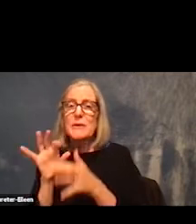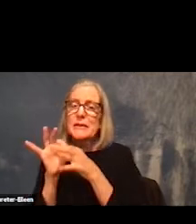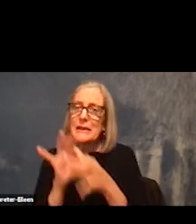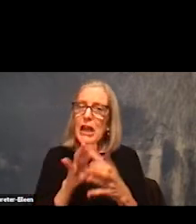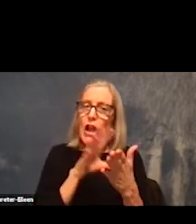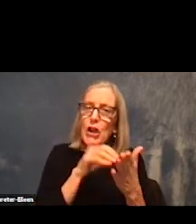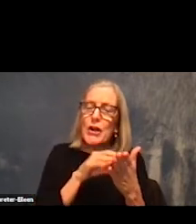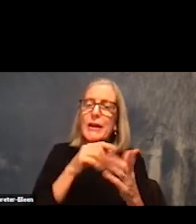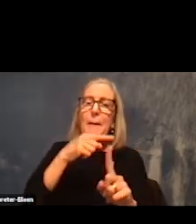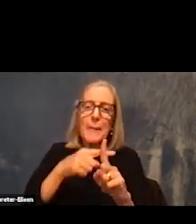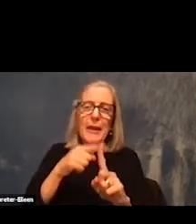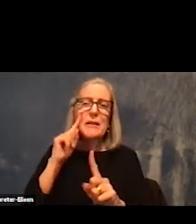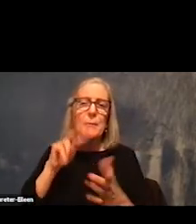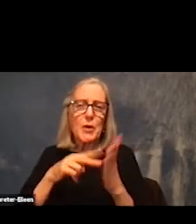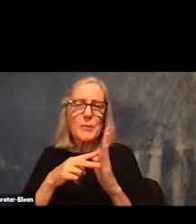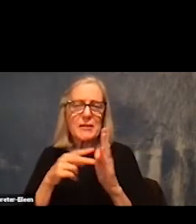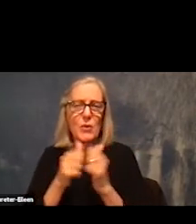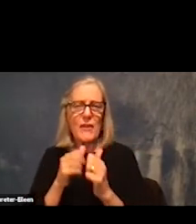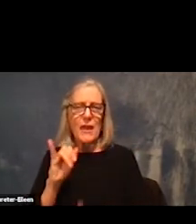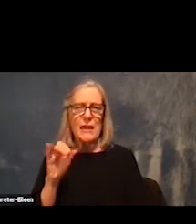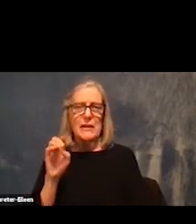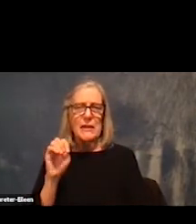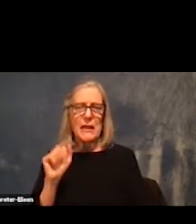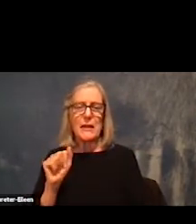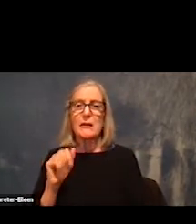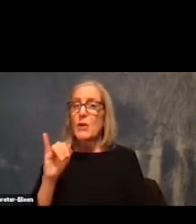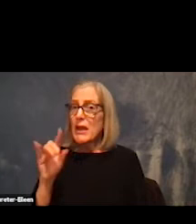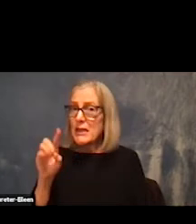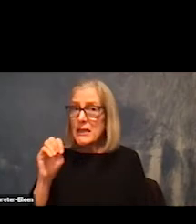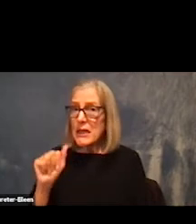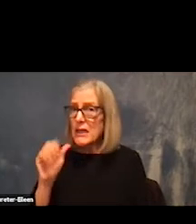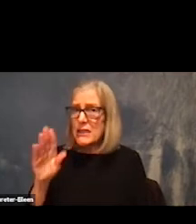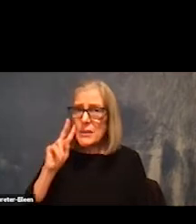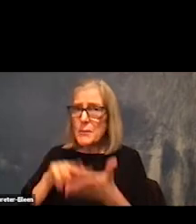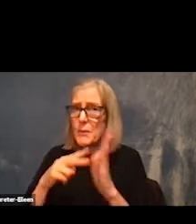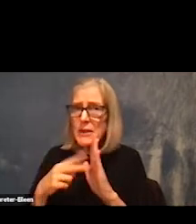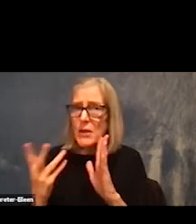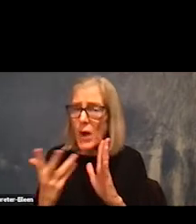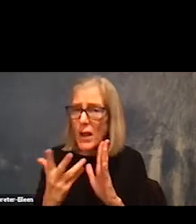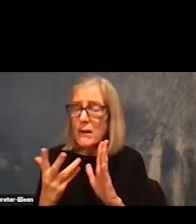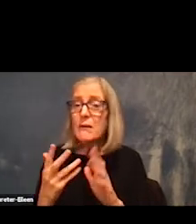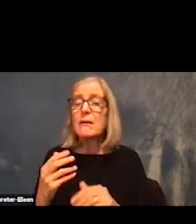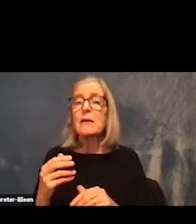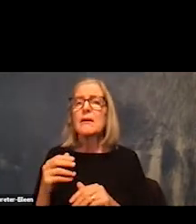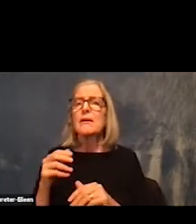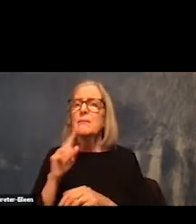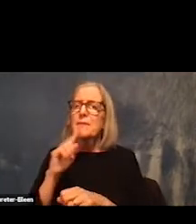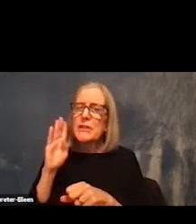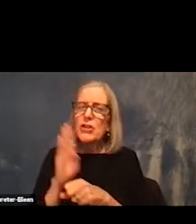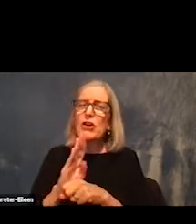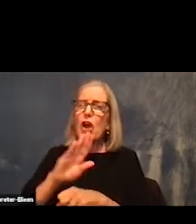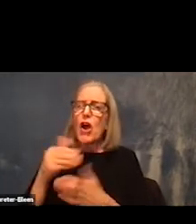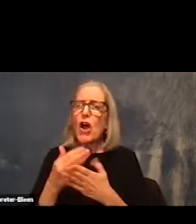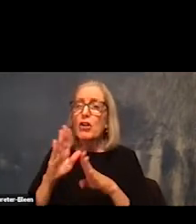of IDEA. So let's review the purpose. The purpose of IDEA says to ensure that all children